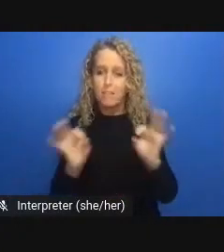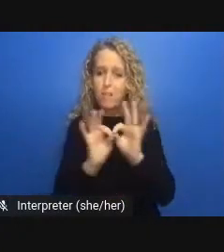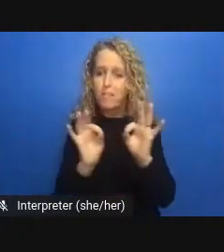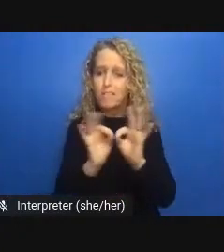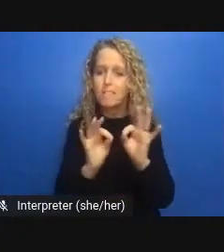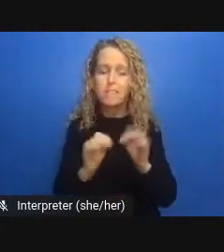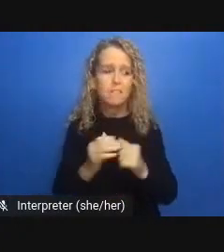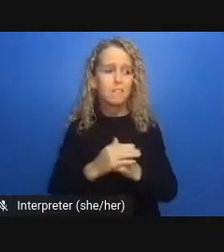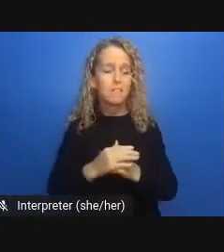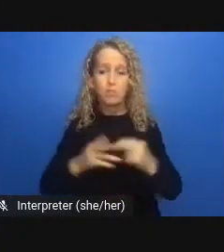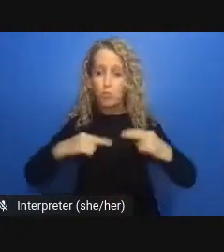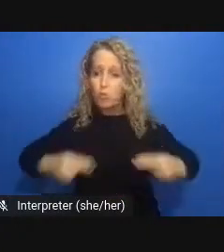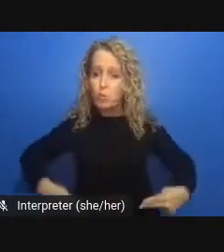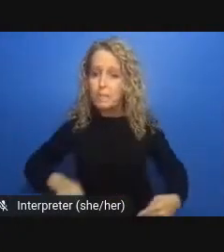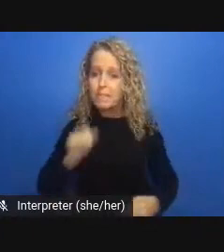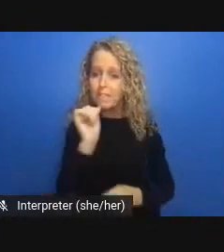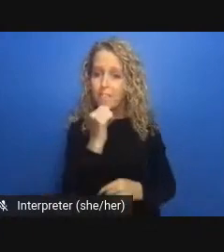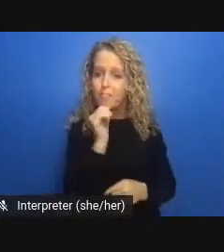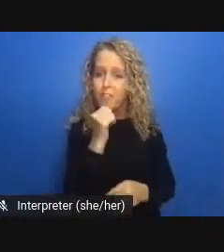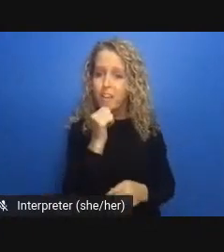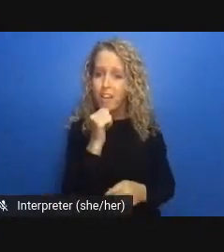suffering that's taken place,